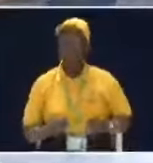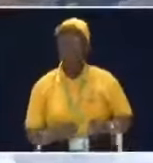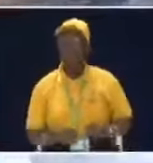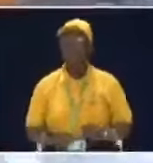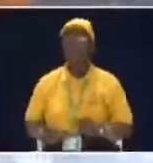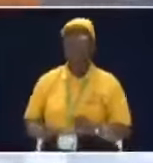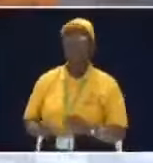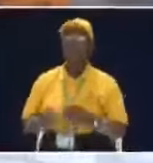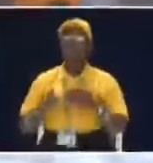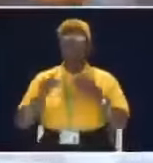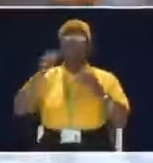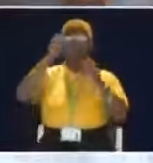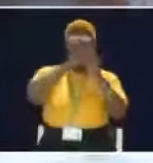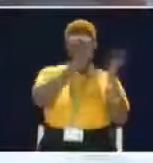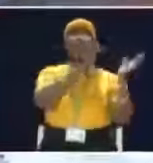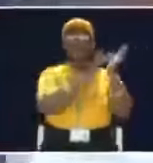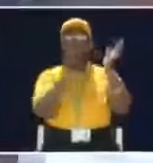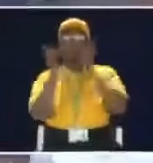In